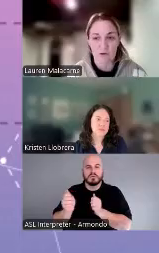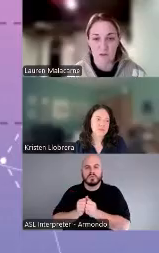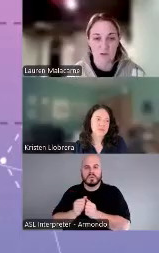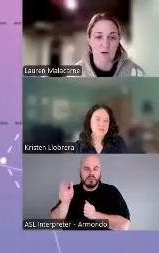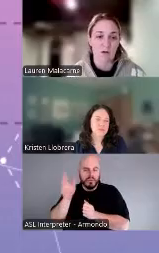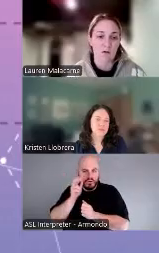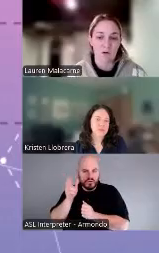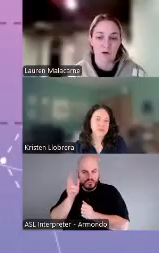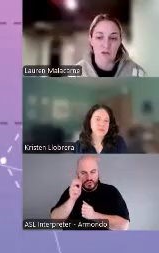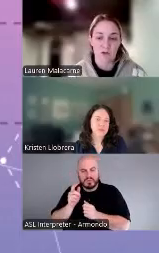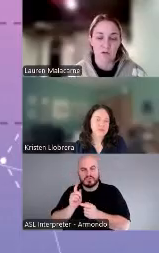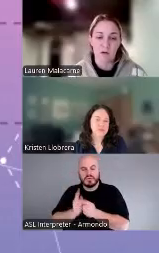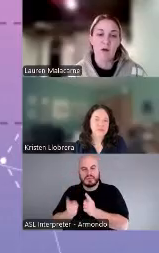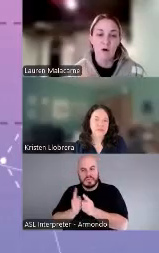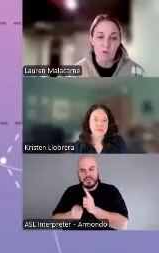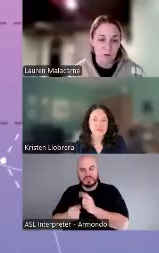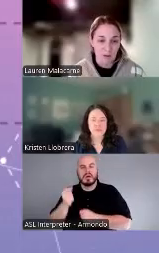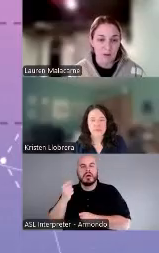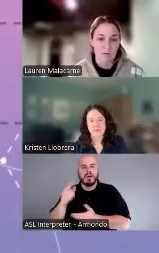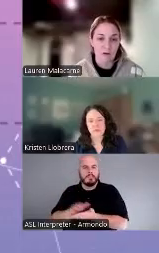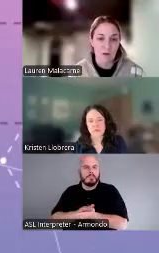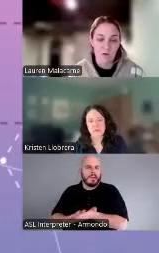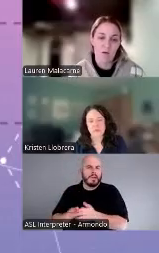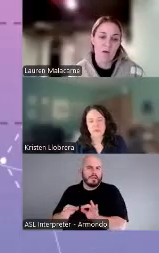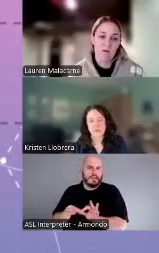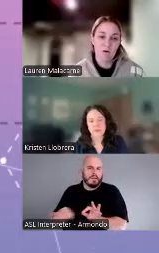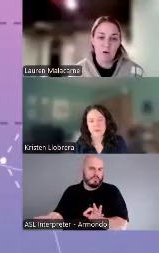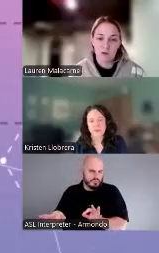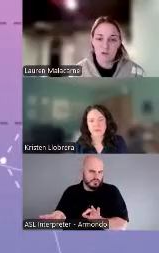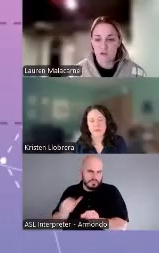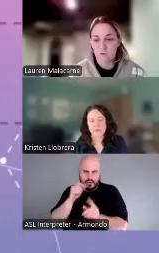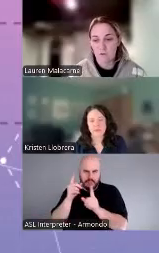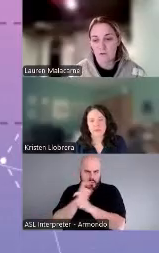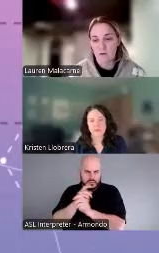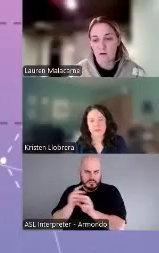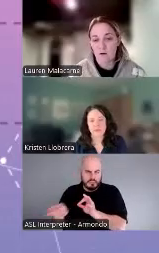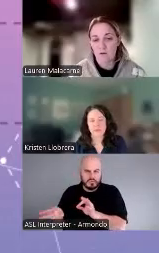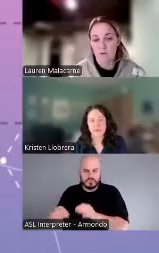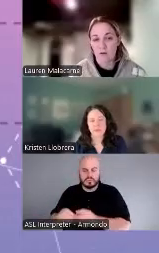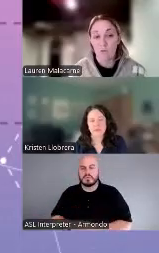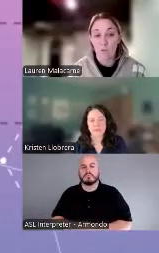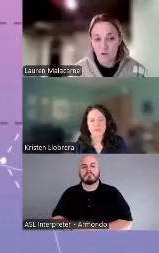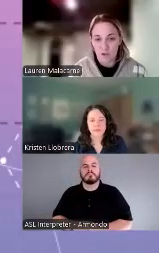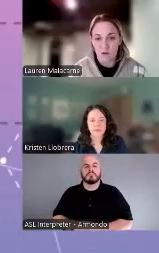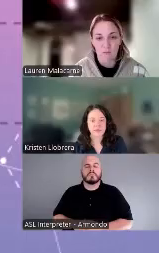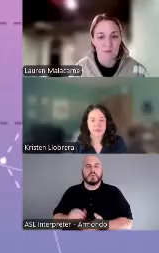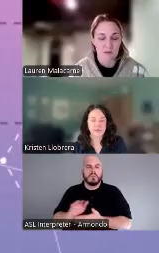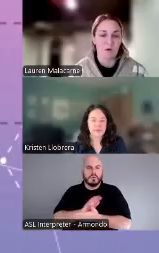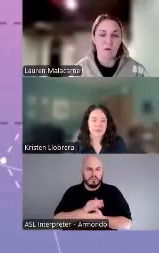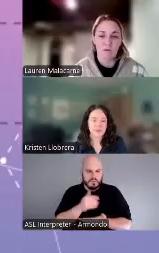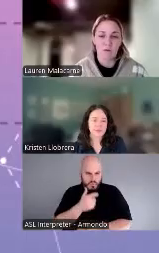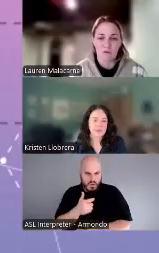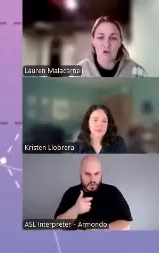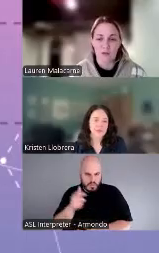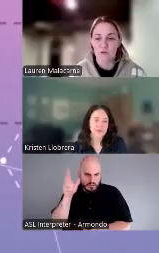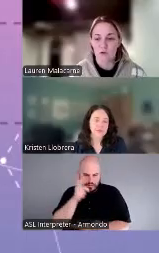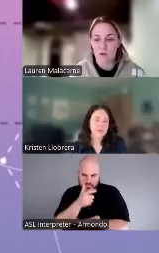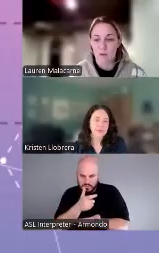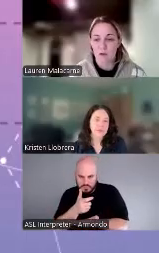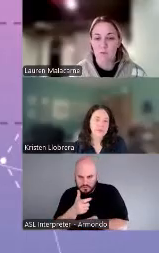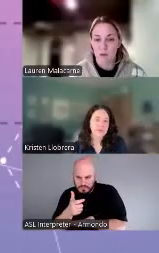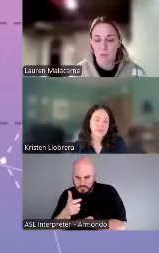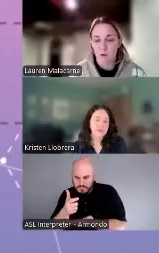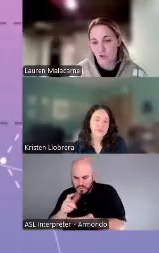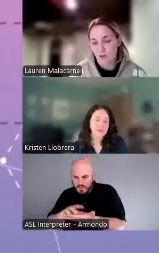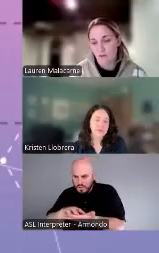language translation, audio narration, overlaying the video, very much just focusing on watching the skill and kind of trying to learn